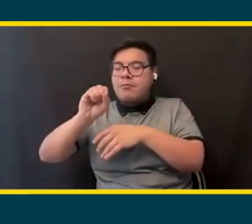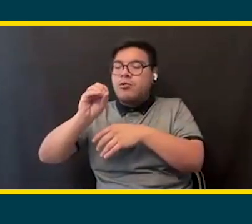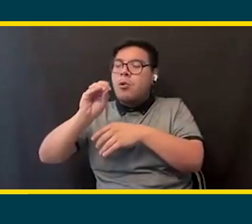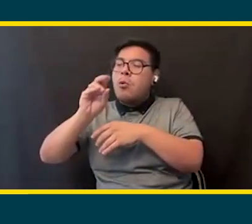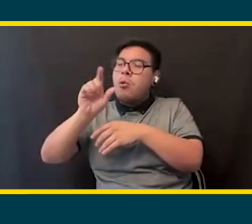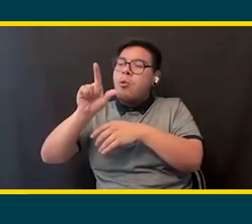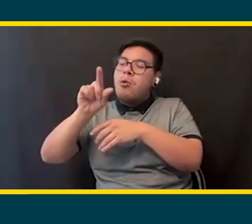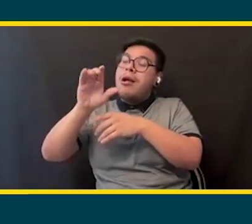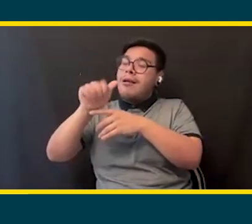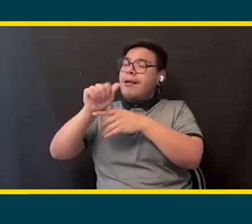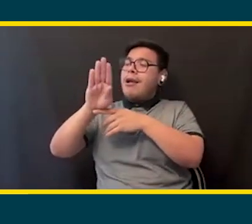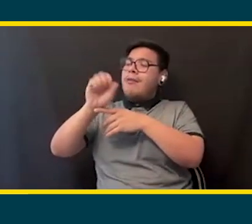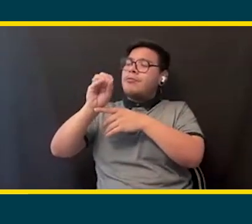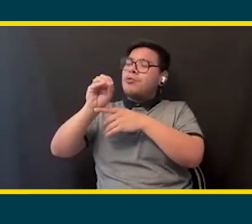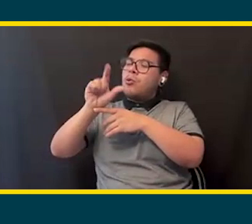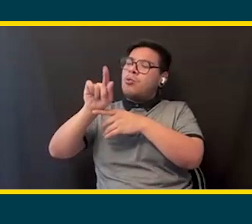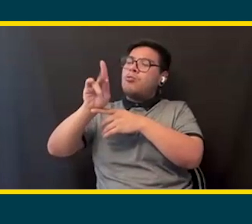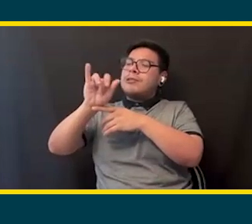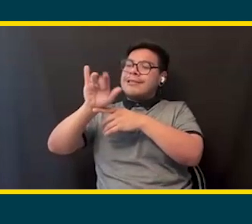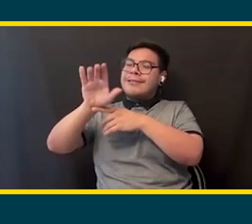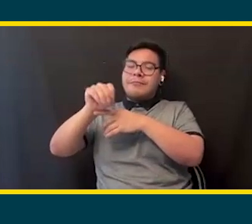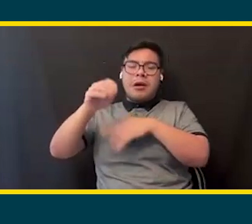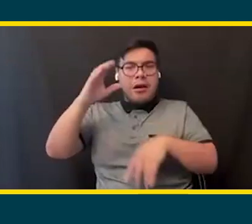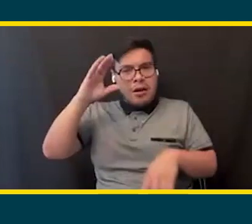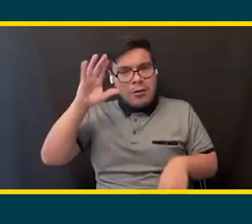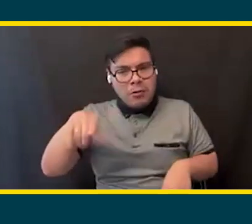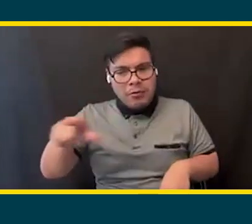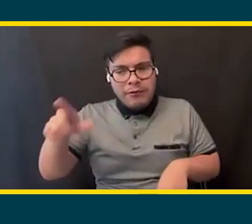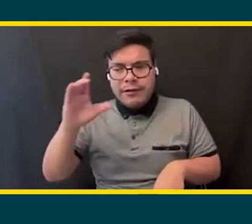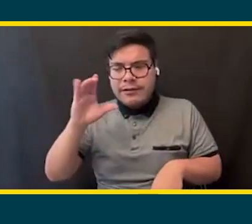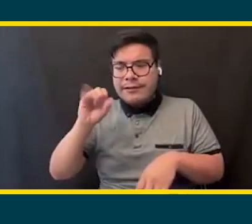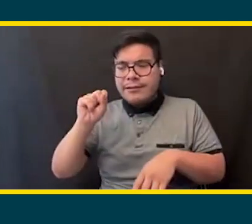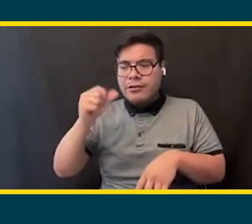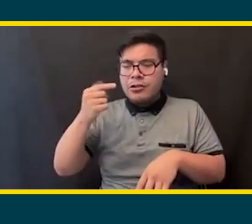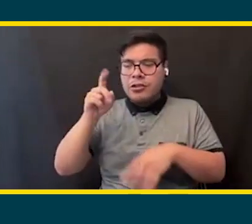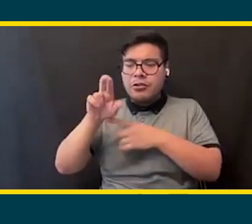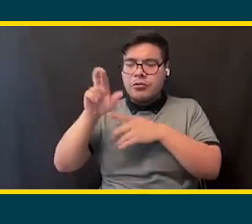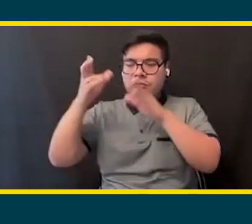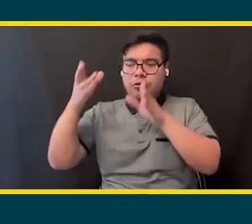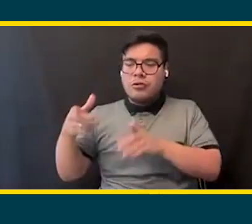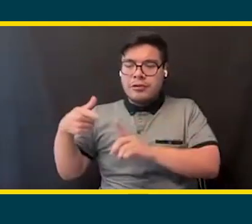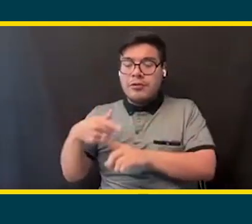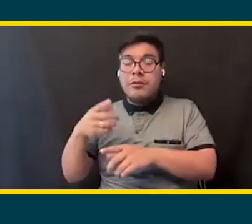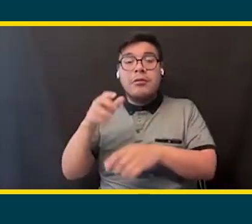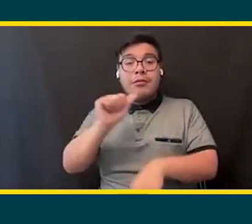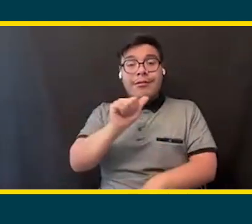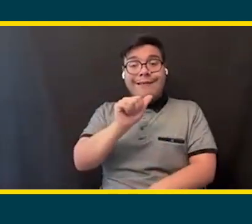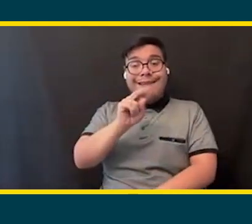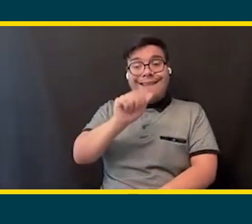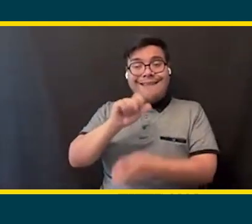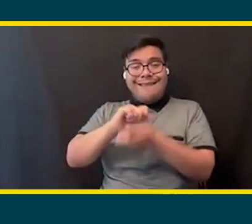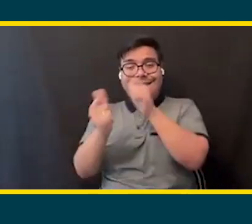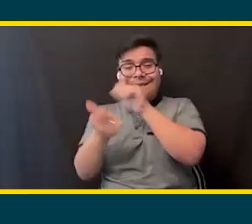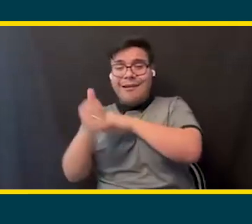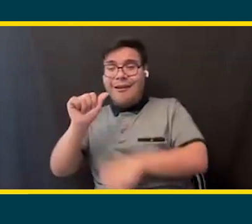of queerness and whatnot, I know of a cis person who just wanted to change her name from Anna to Anna, and the amount